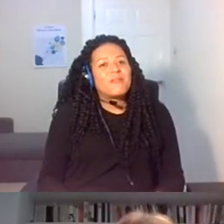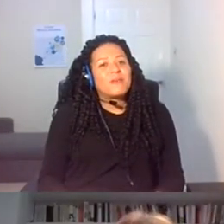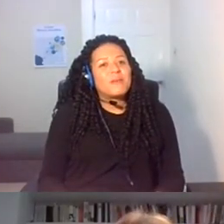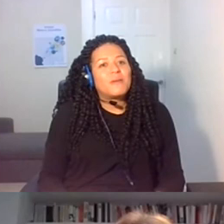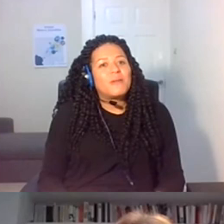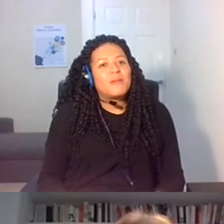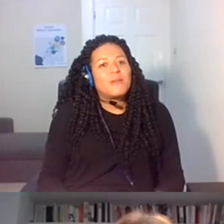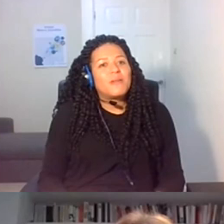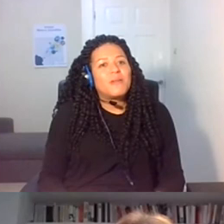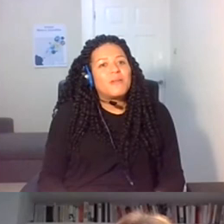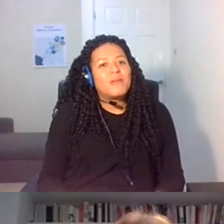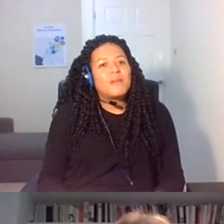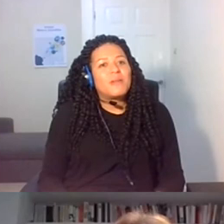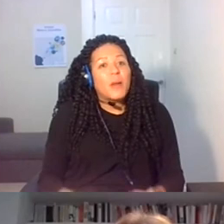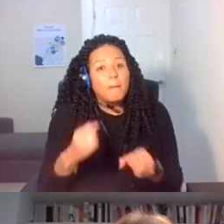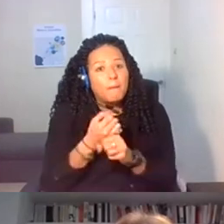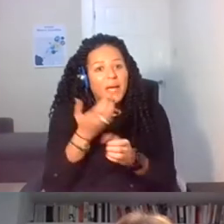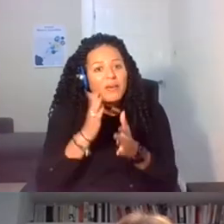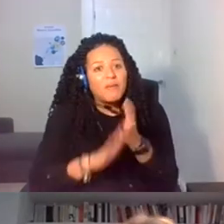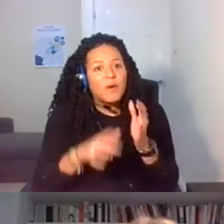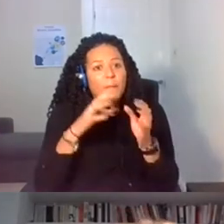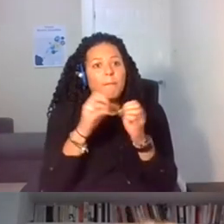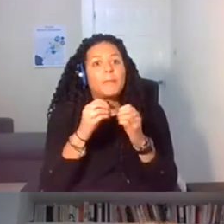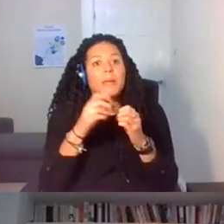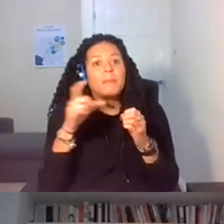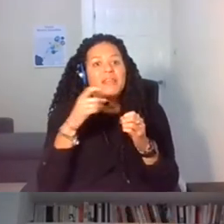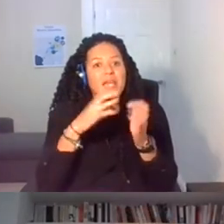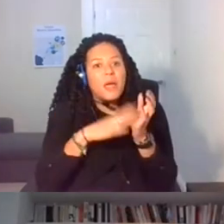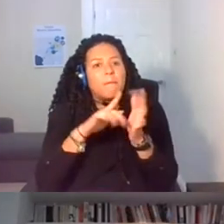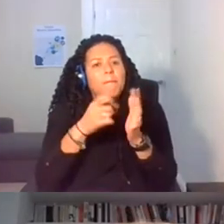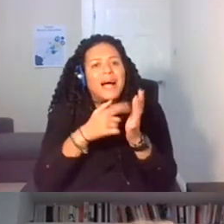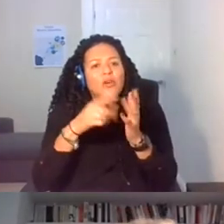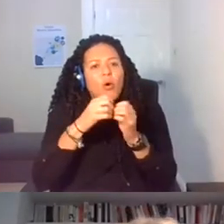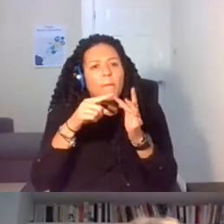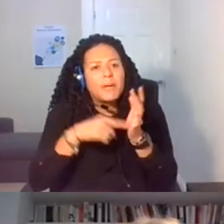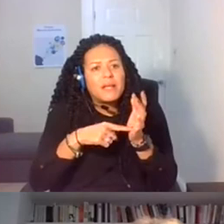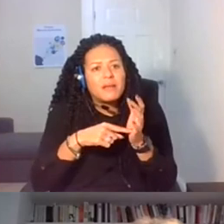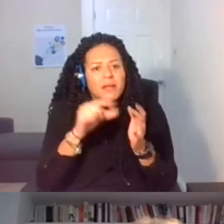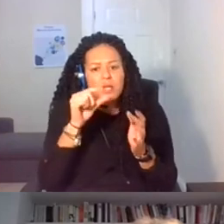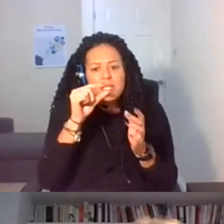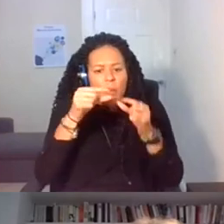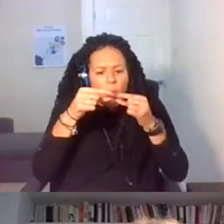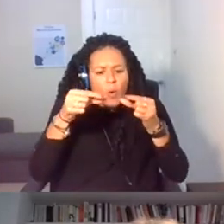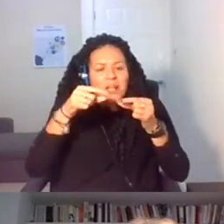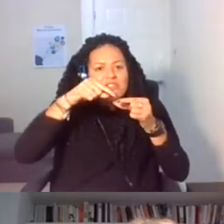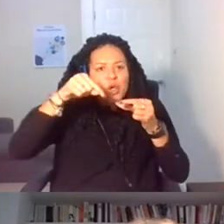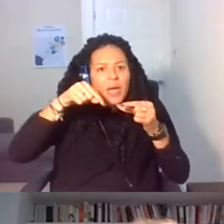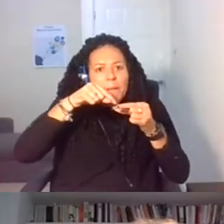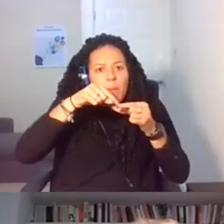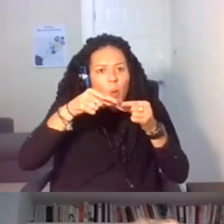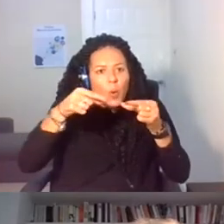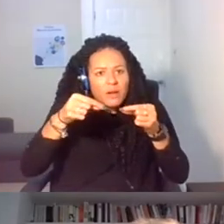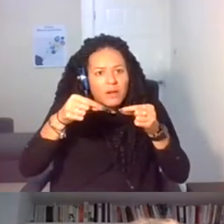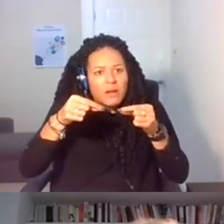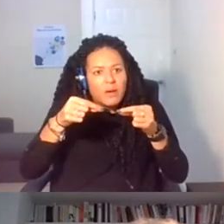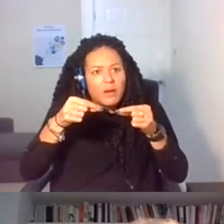we go. It's made out of a BBC microbit, which is a small circuit board. And a